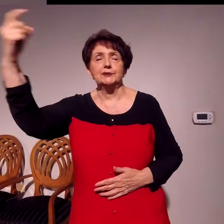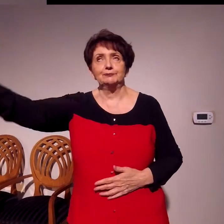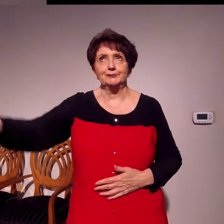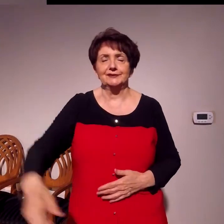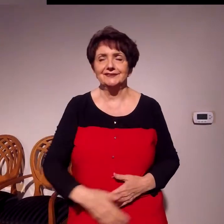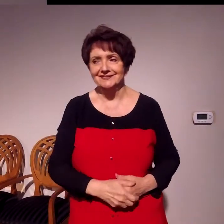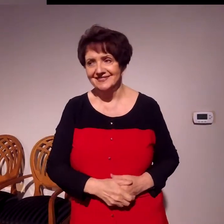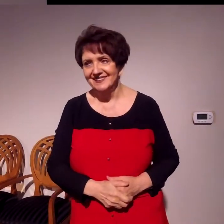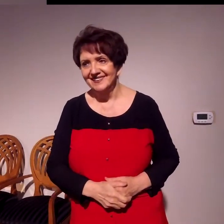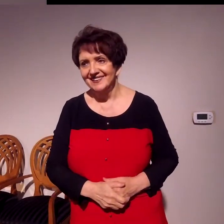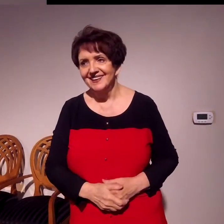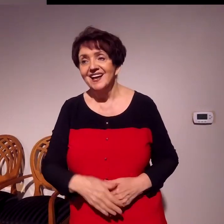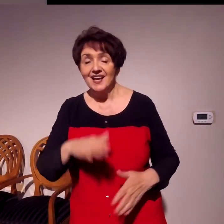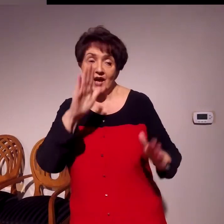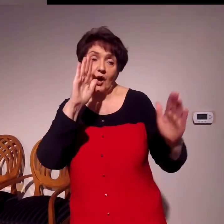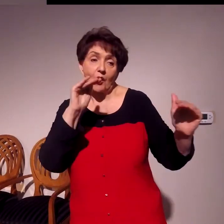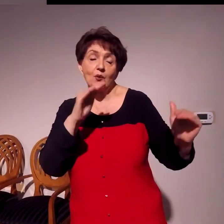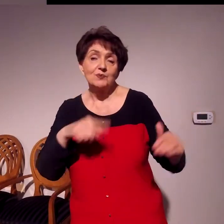And I hope that